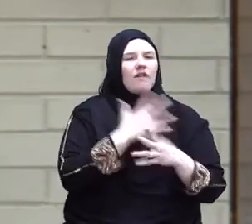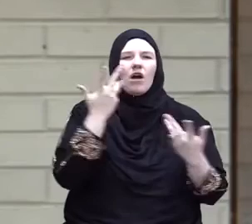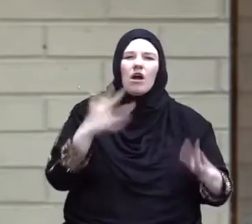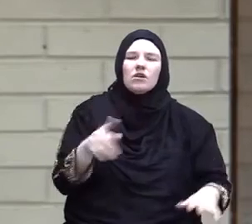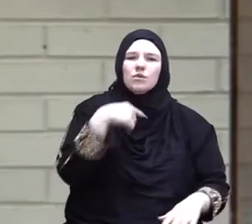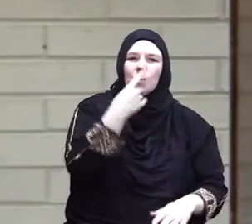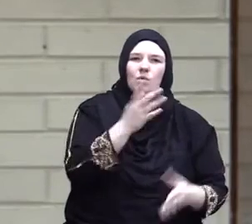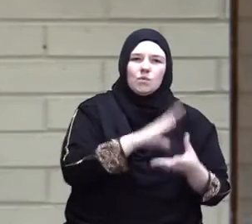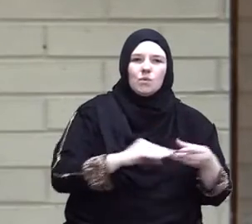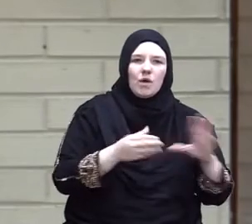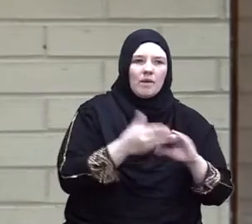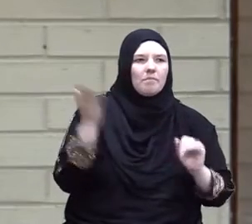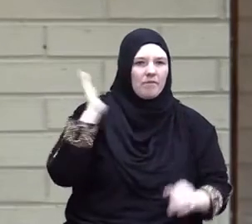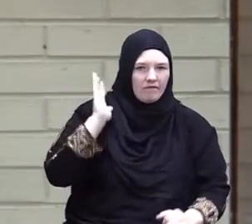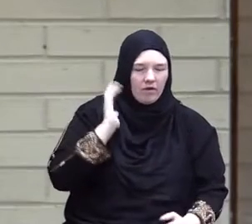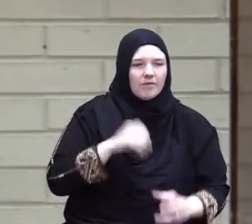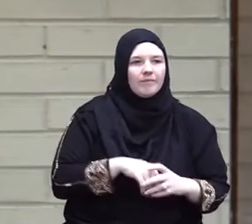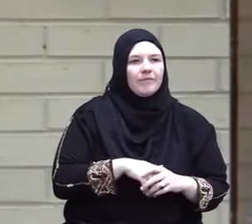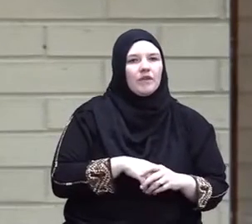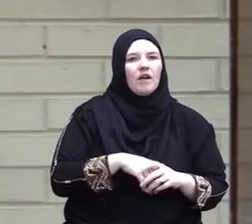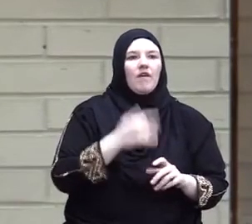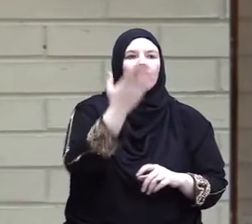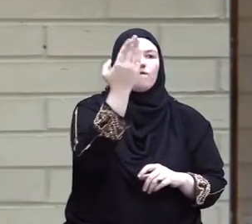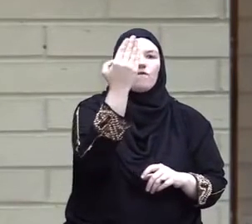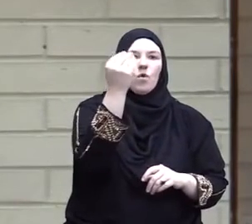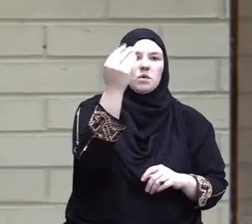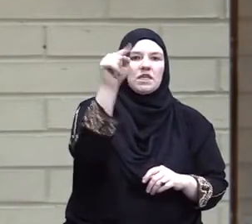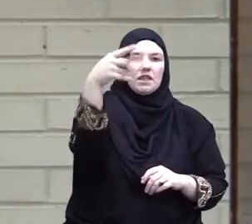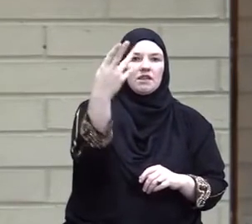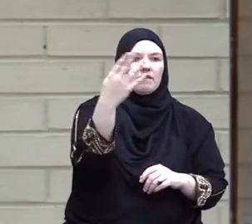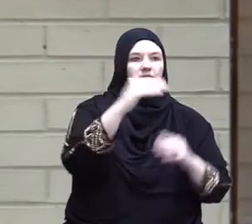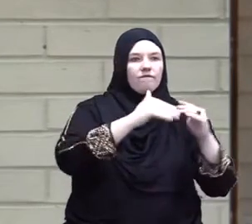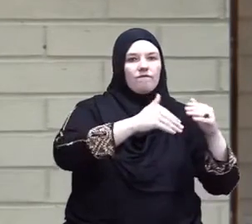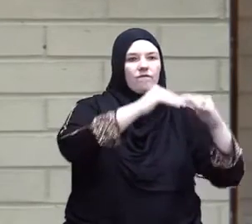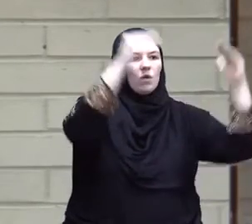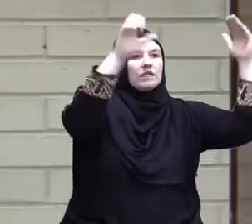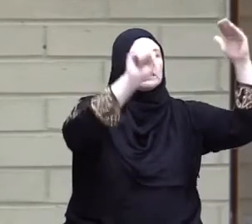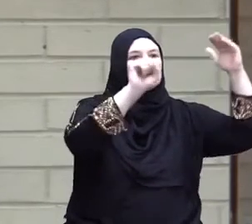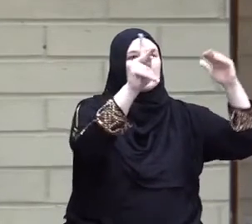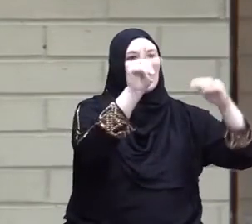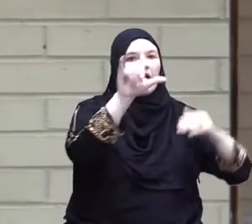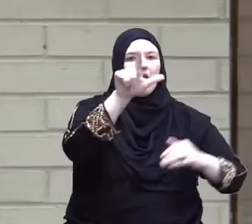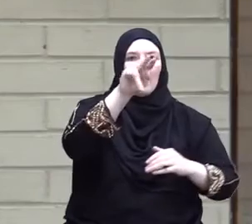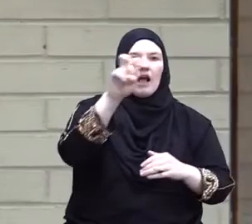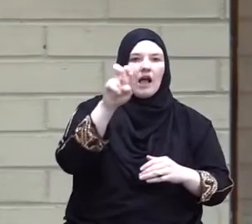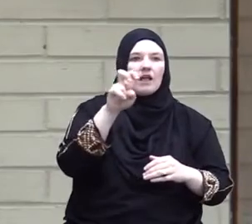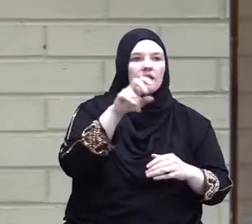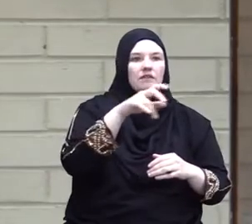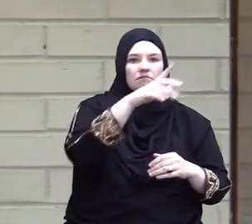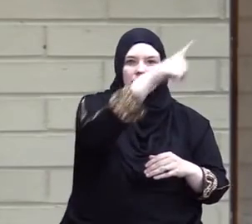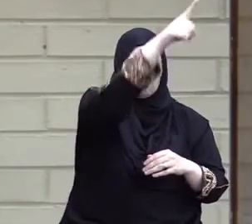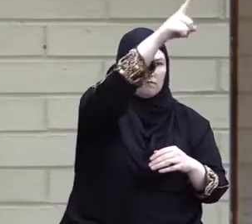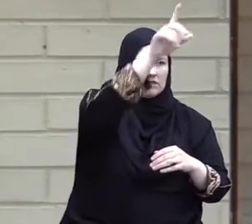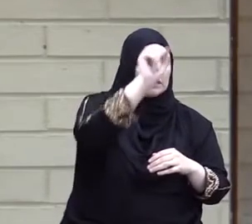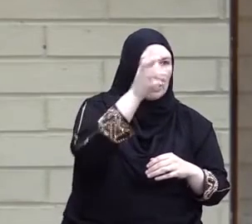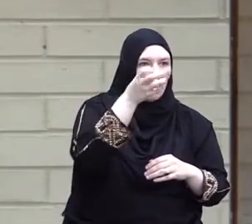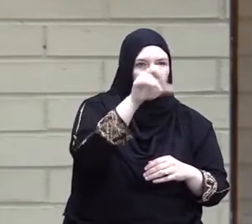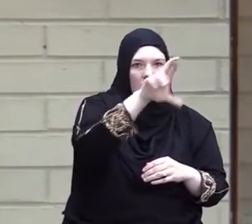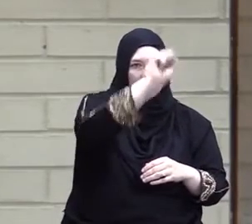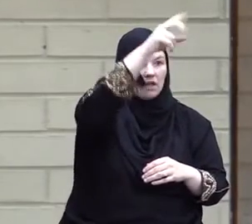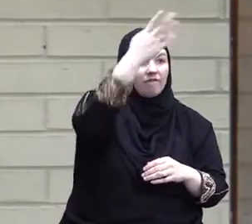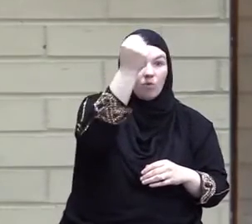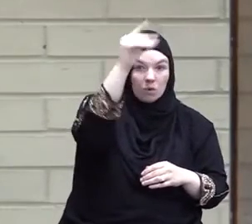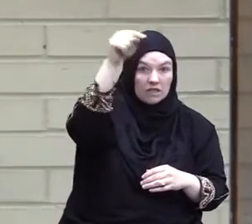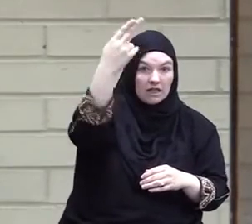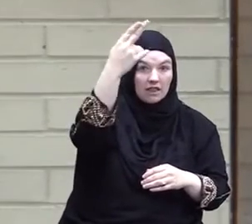about a girl who fell from the 14th floor in Skyline Towers. And she's still alive